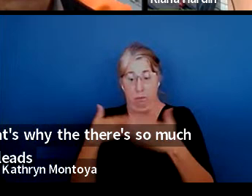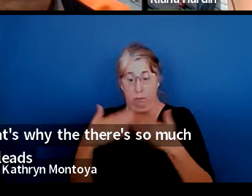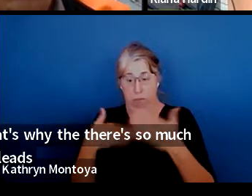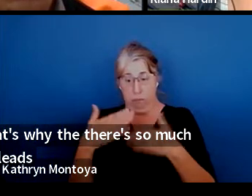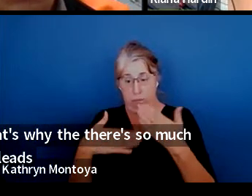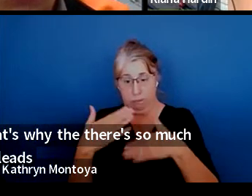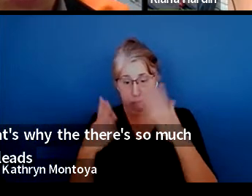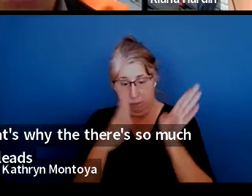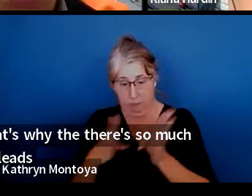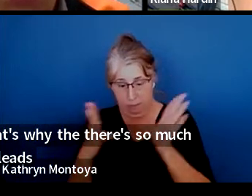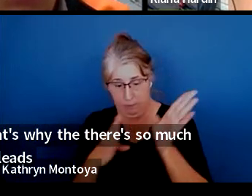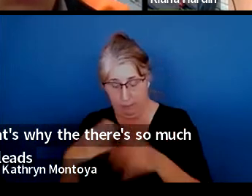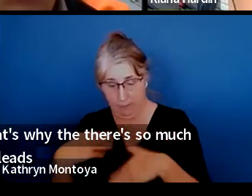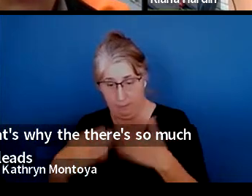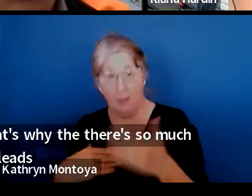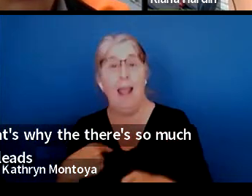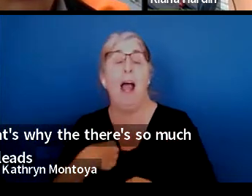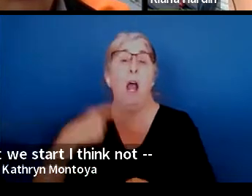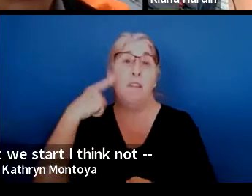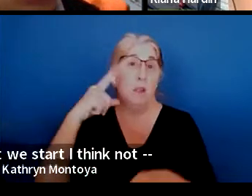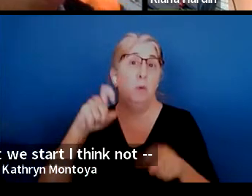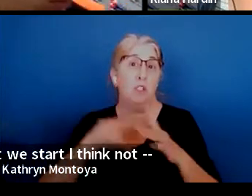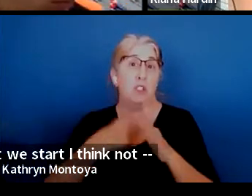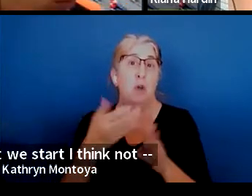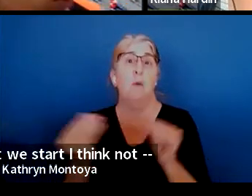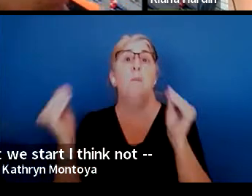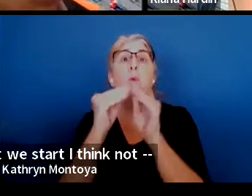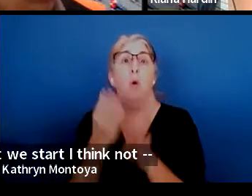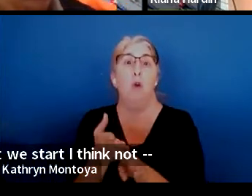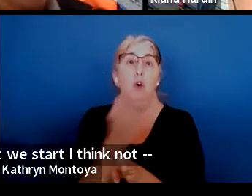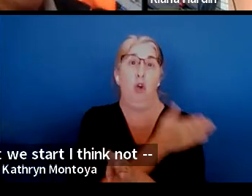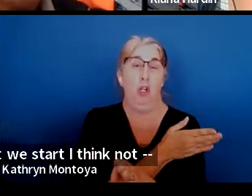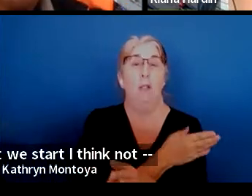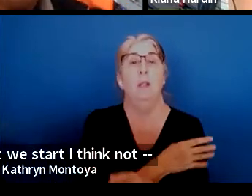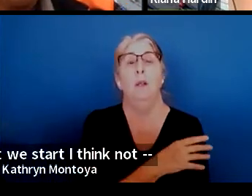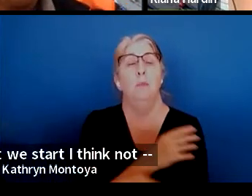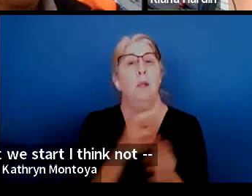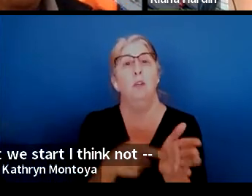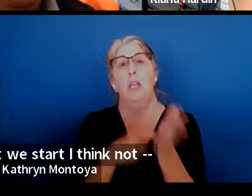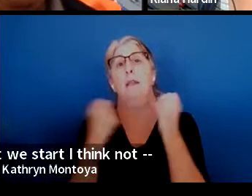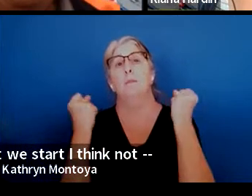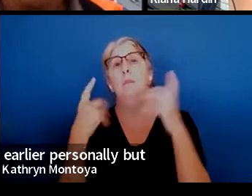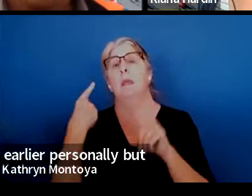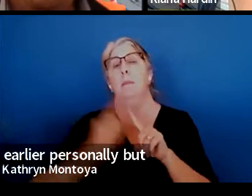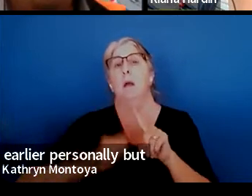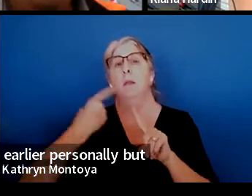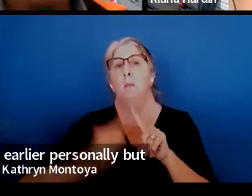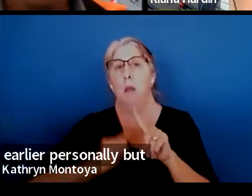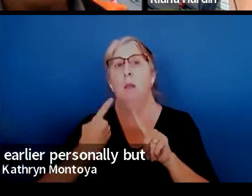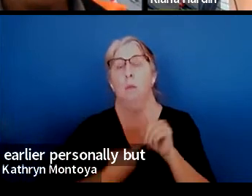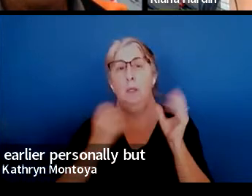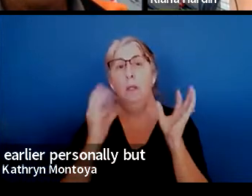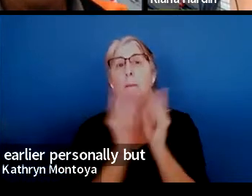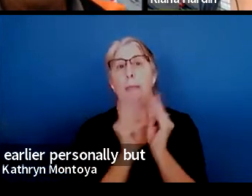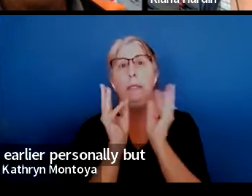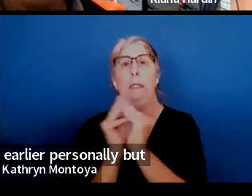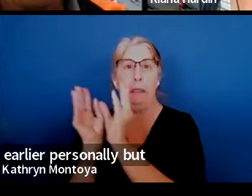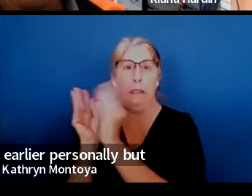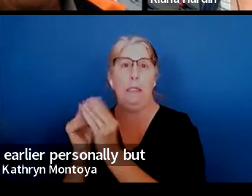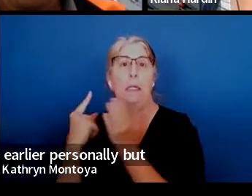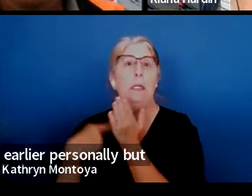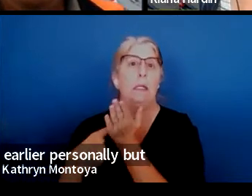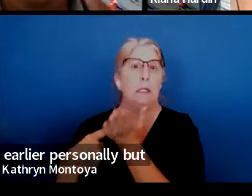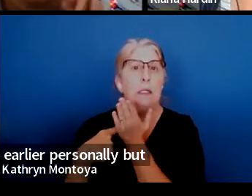think we should start earlier personally, but we take months and months of meetings and